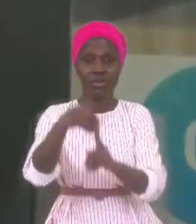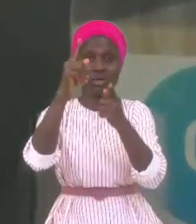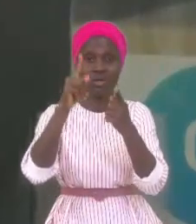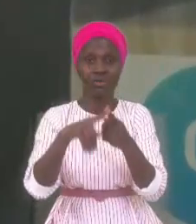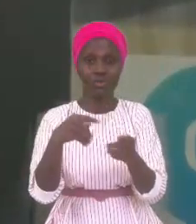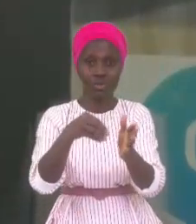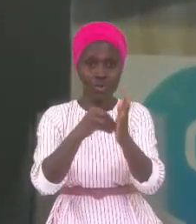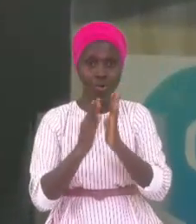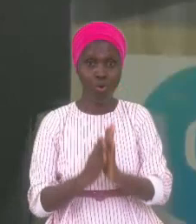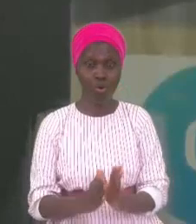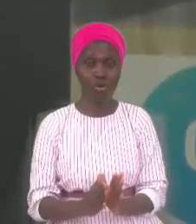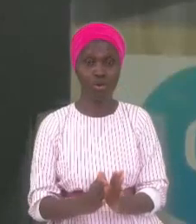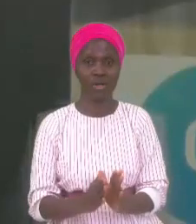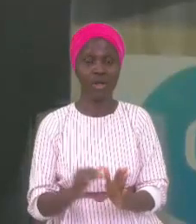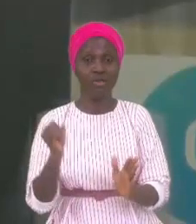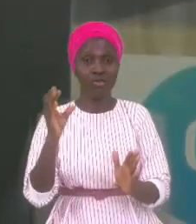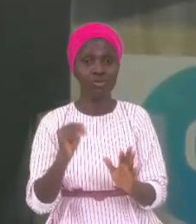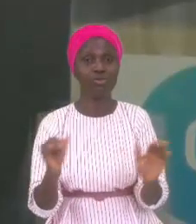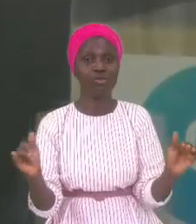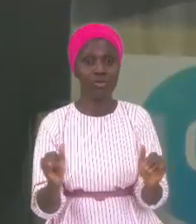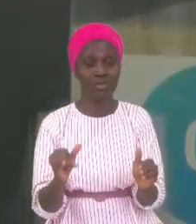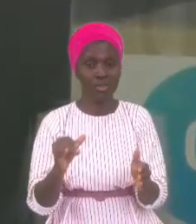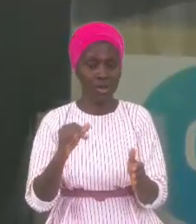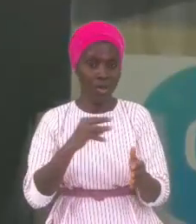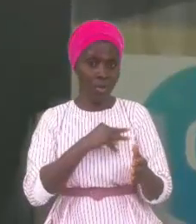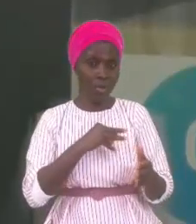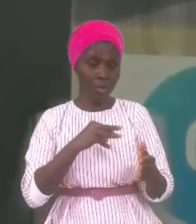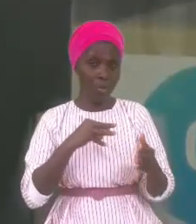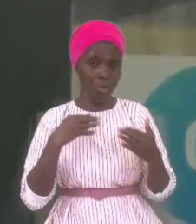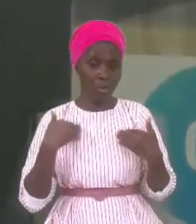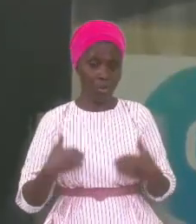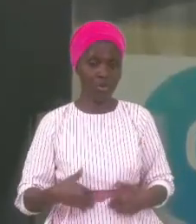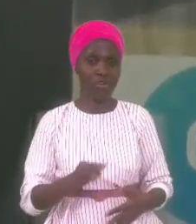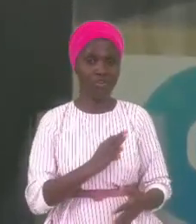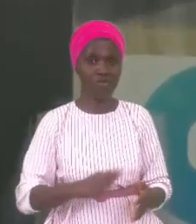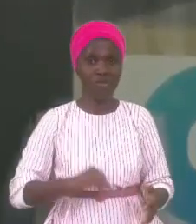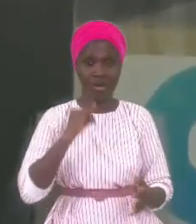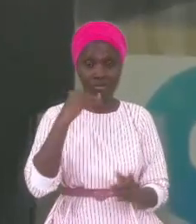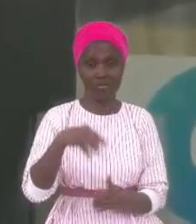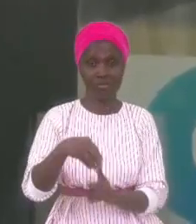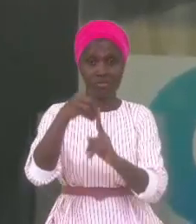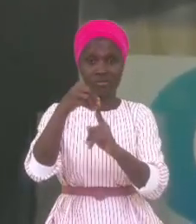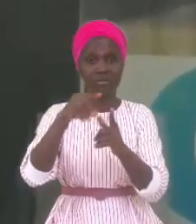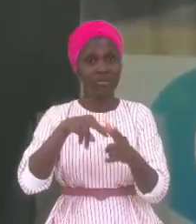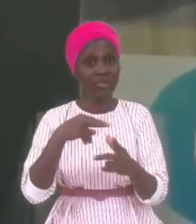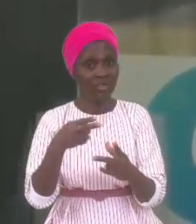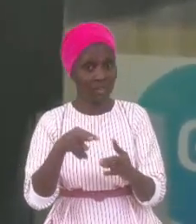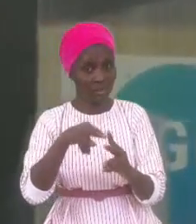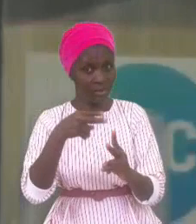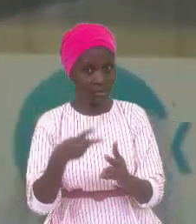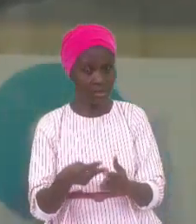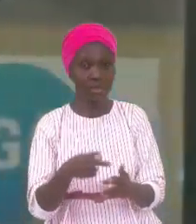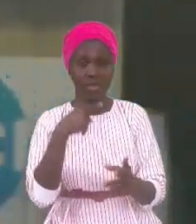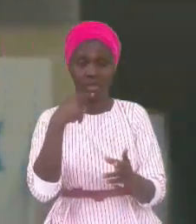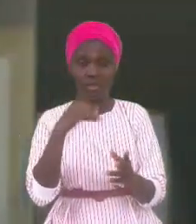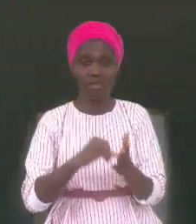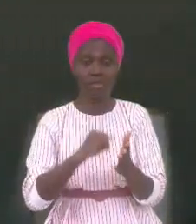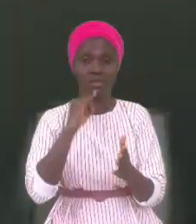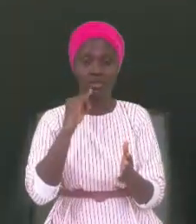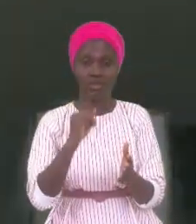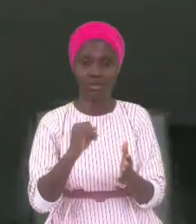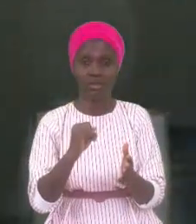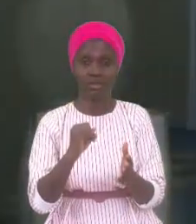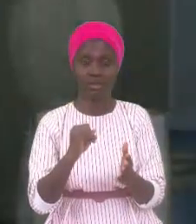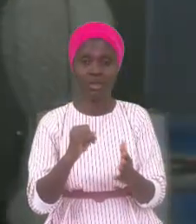So the body of Christ is peculiar, and then is productive. That's why the bride, the